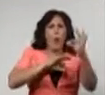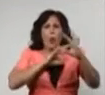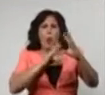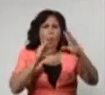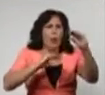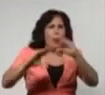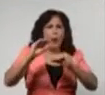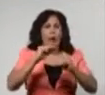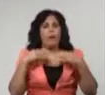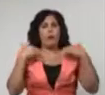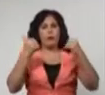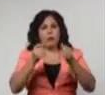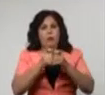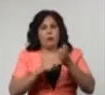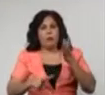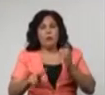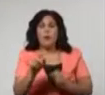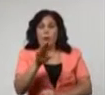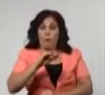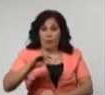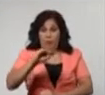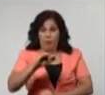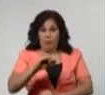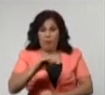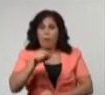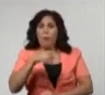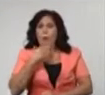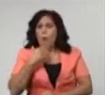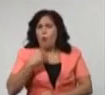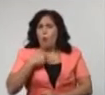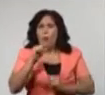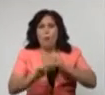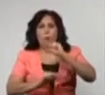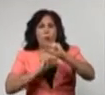2,312 COVID-19 cases diagnosed in our country,